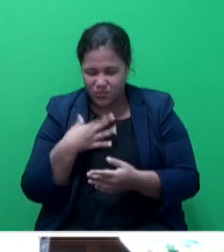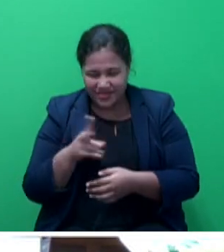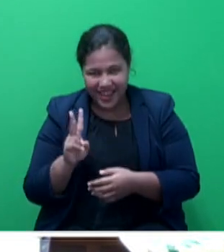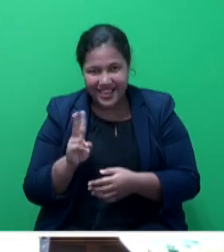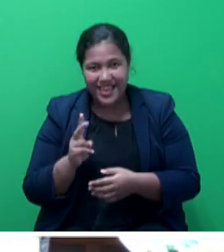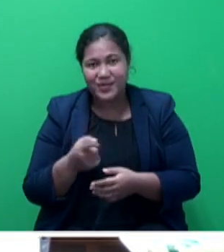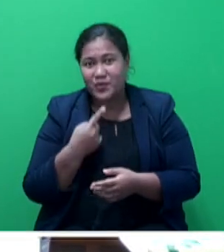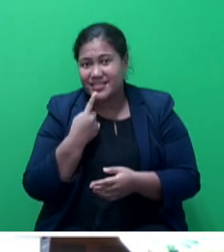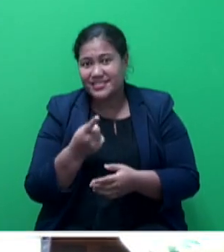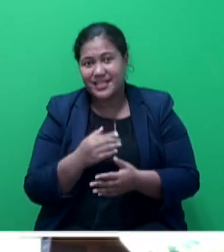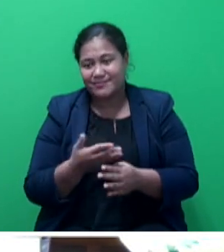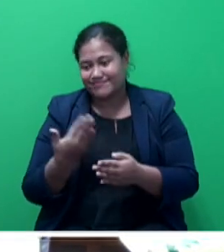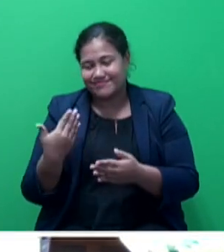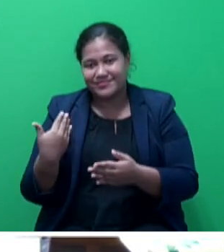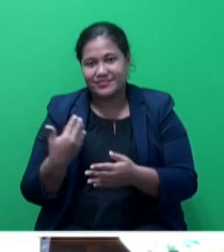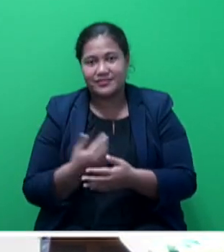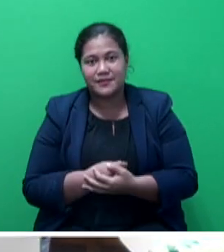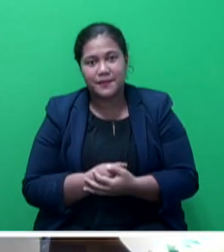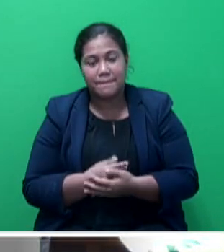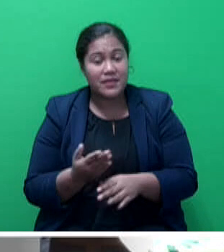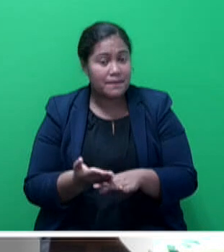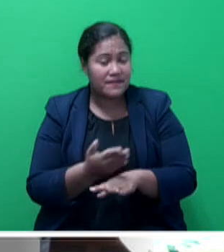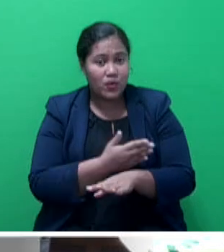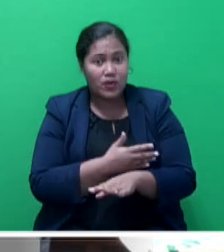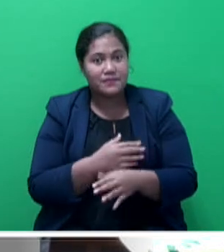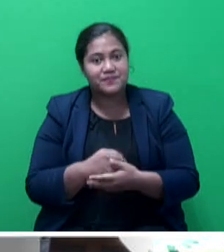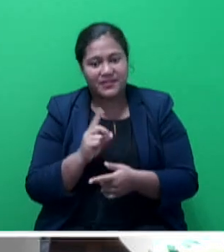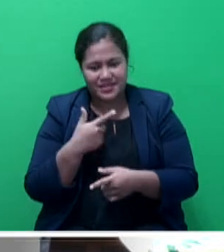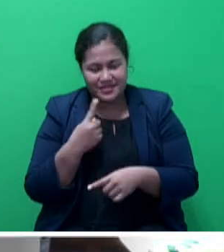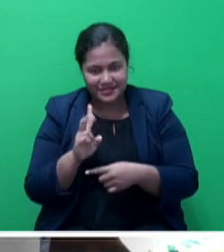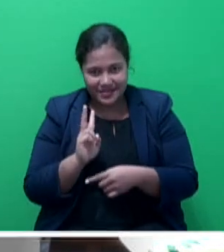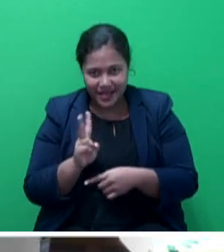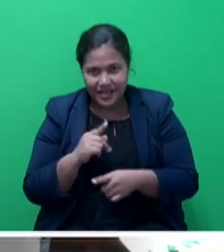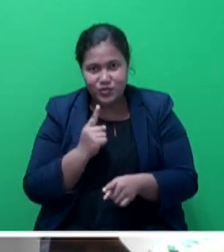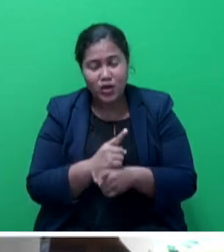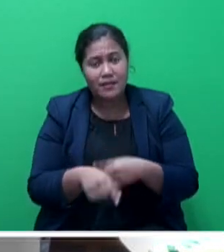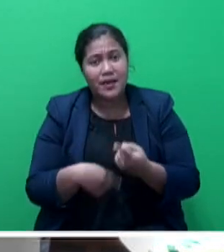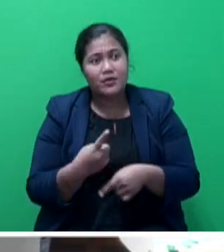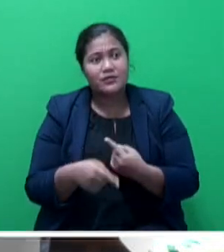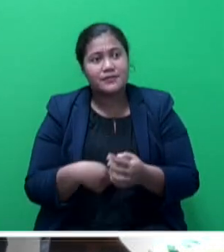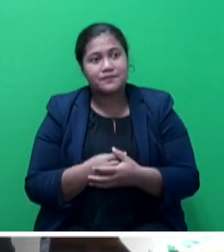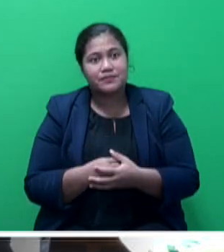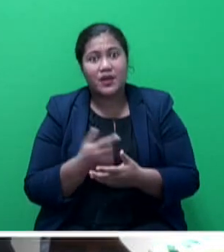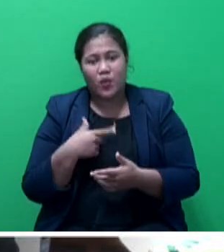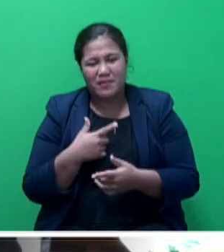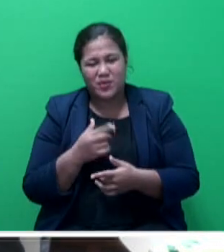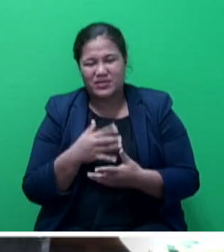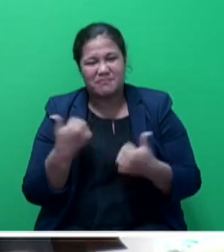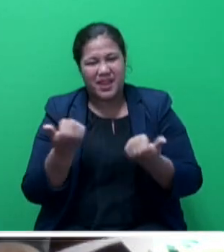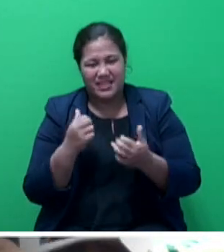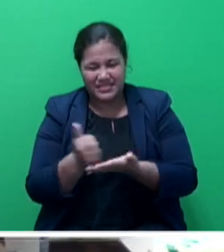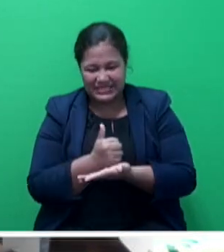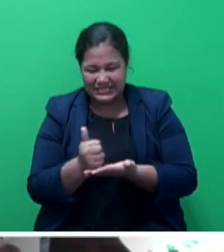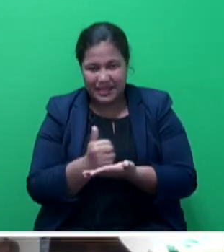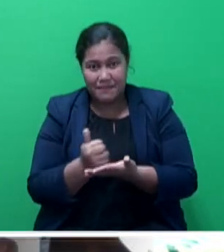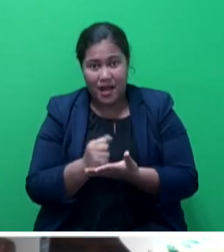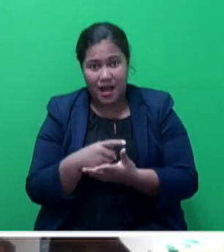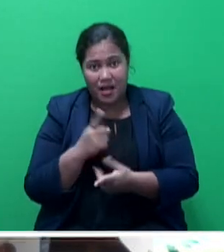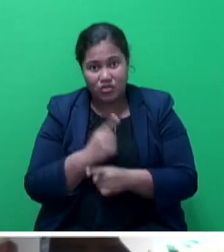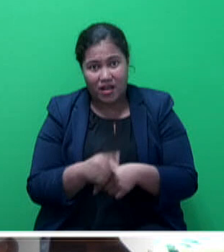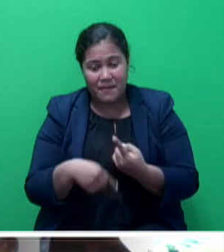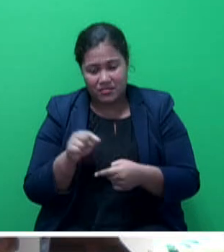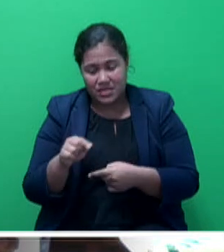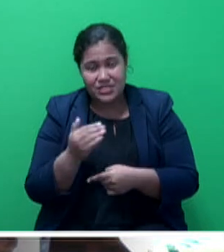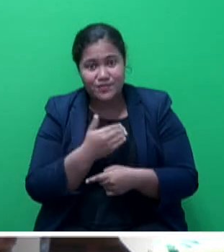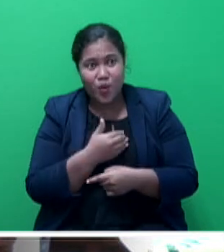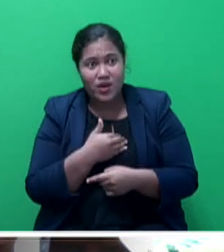I had said earlier on, and that is to again highlight, because there was quite a lot of statistics thrown around this morning, the